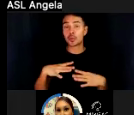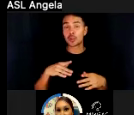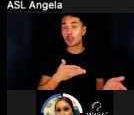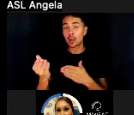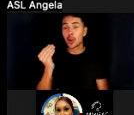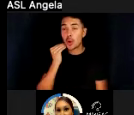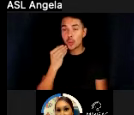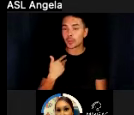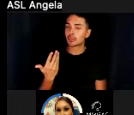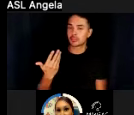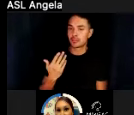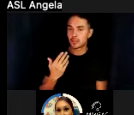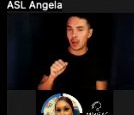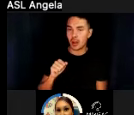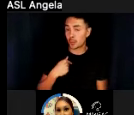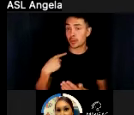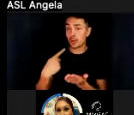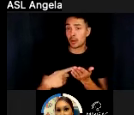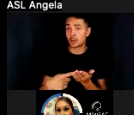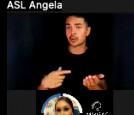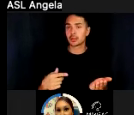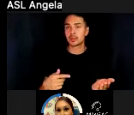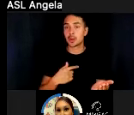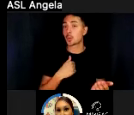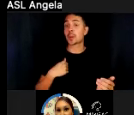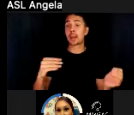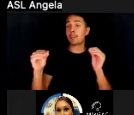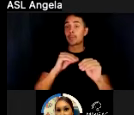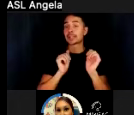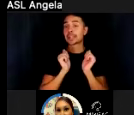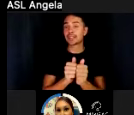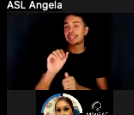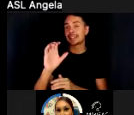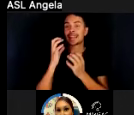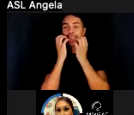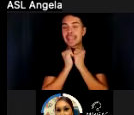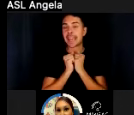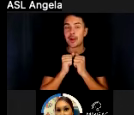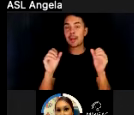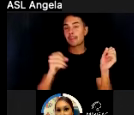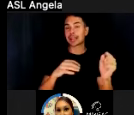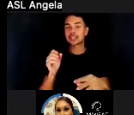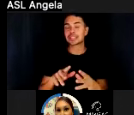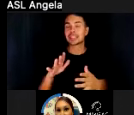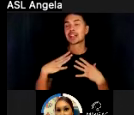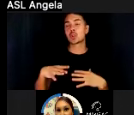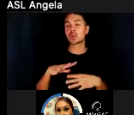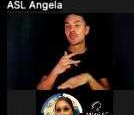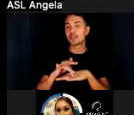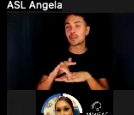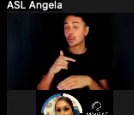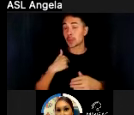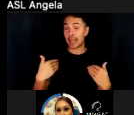And, we talked about, oh, we, put together these care packages and have, clothes available and whatever. And we had a